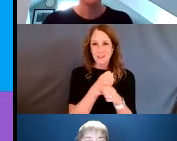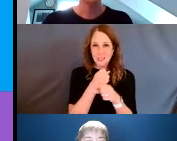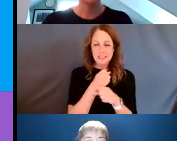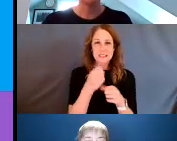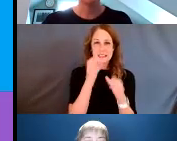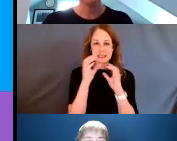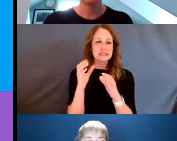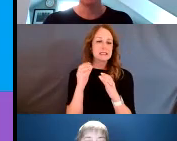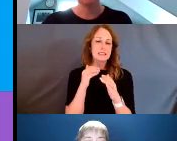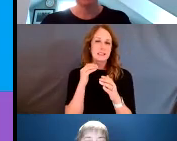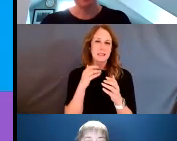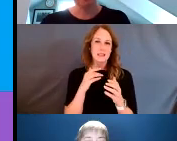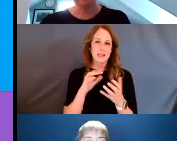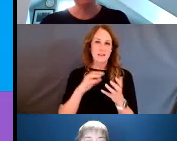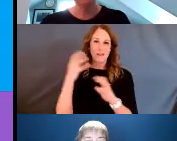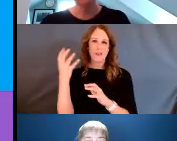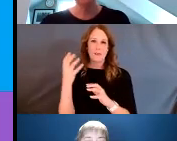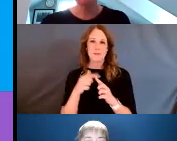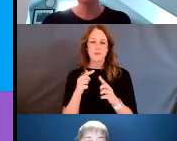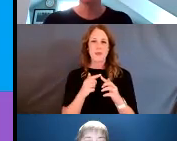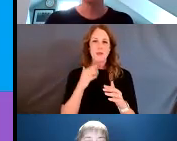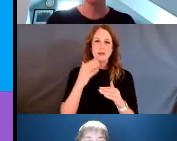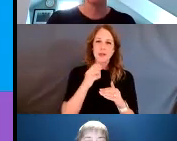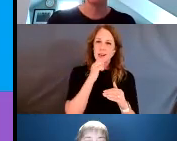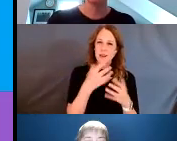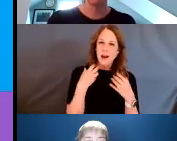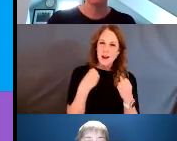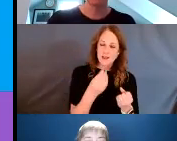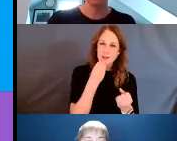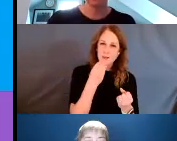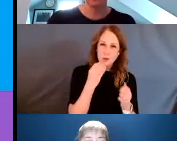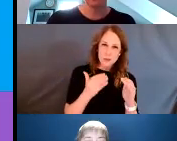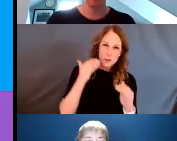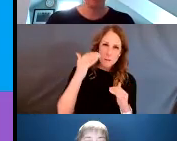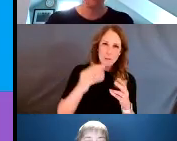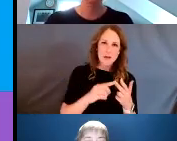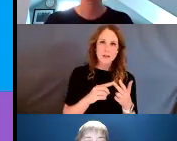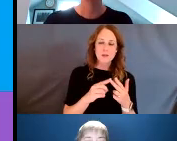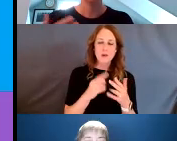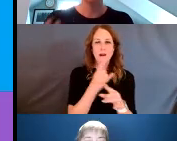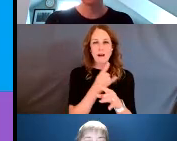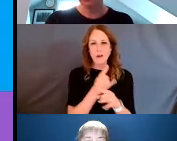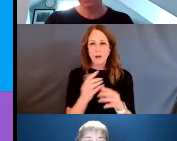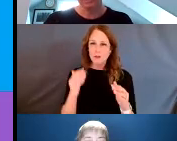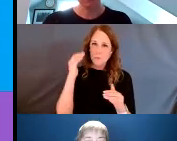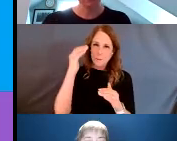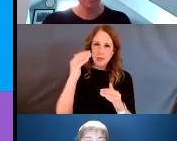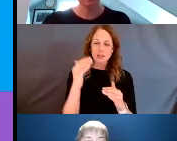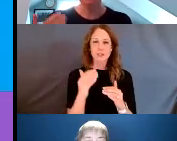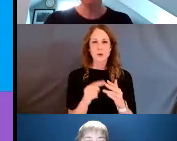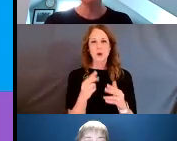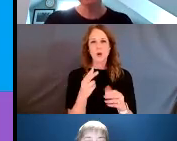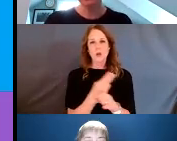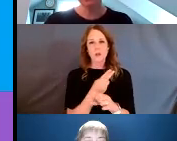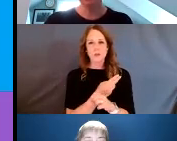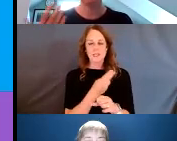whack. Same thing with indulging in unhealthy foods too often, or excessive intake of alcohol, or use of illegal